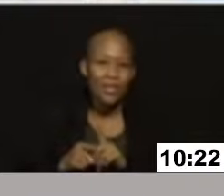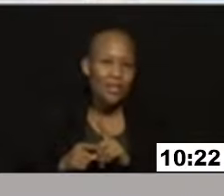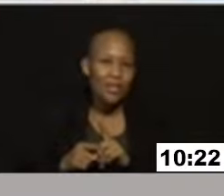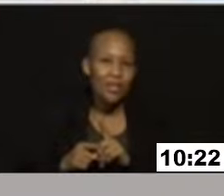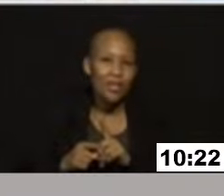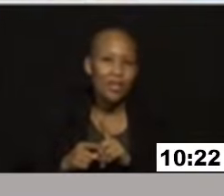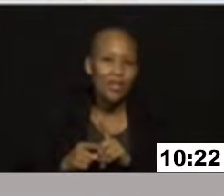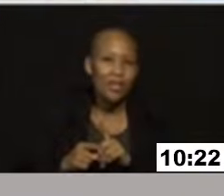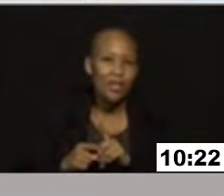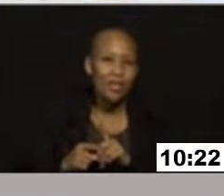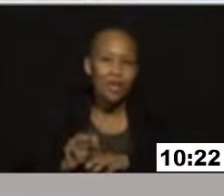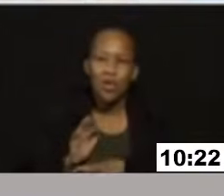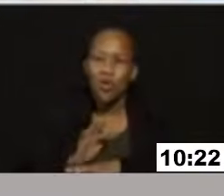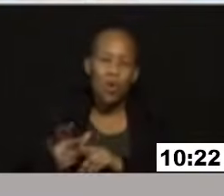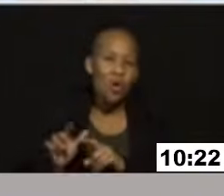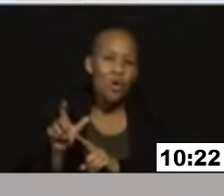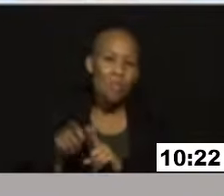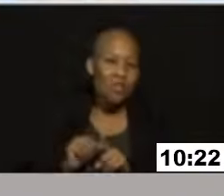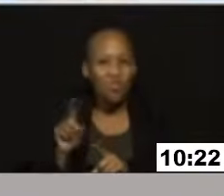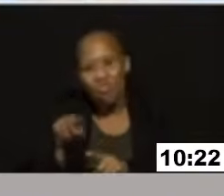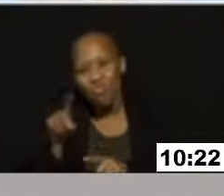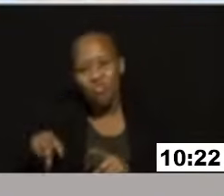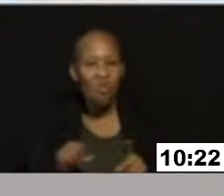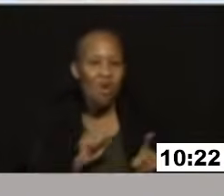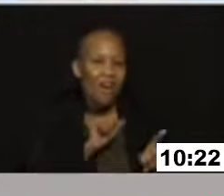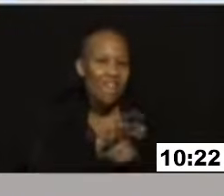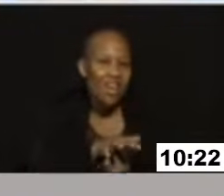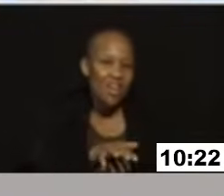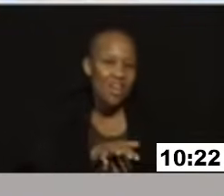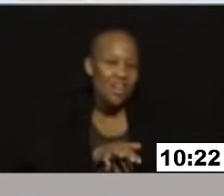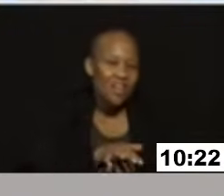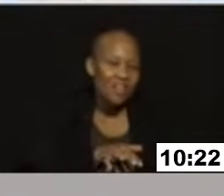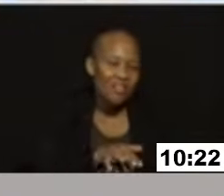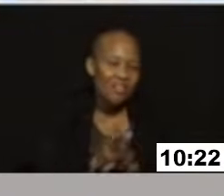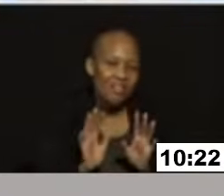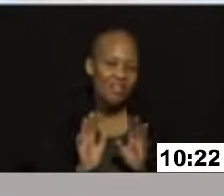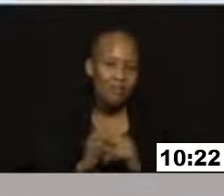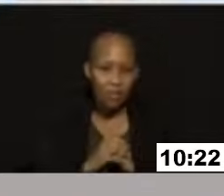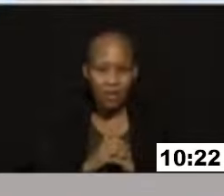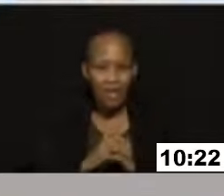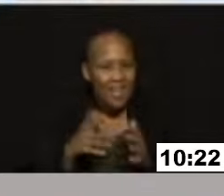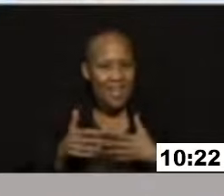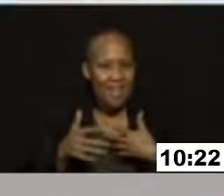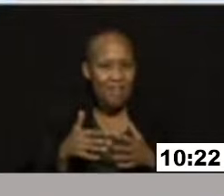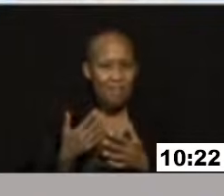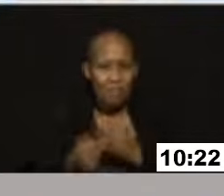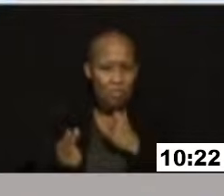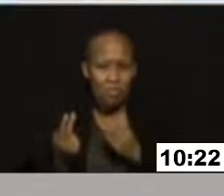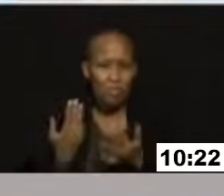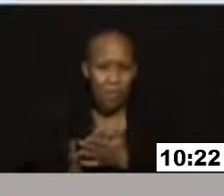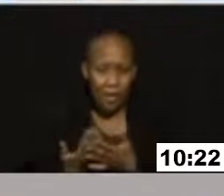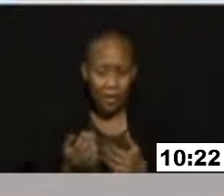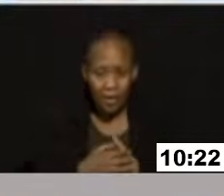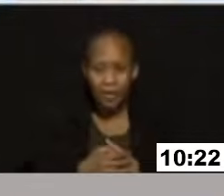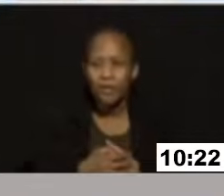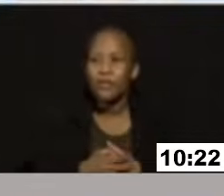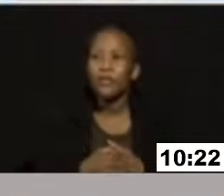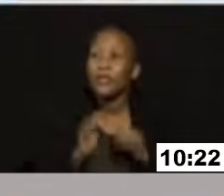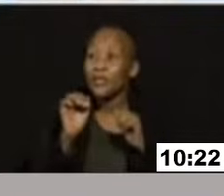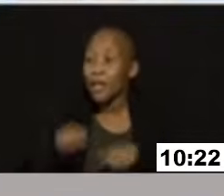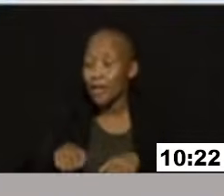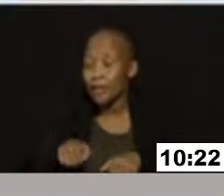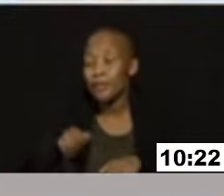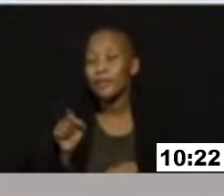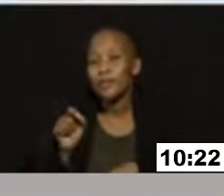reason, Chairperson. And I'll just give an example from another commission. The Marikana